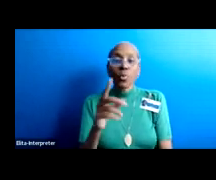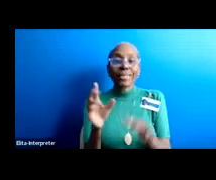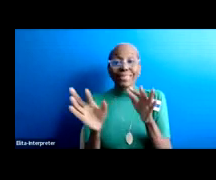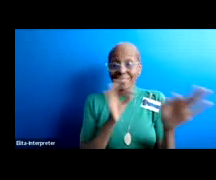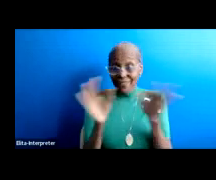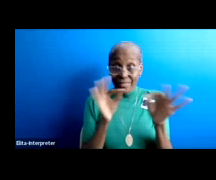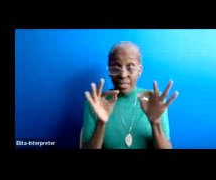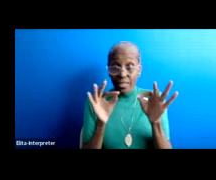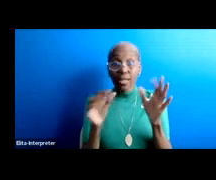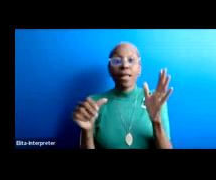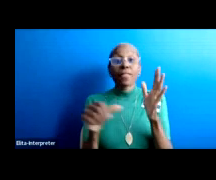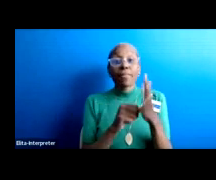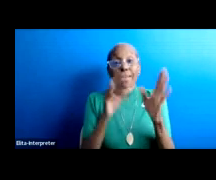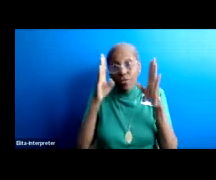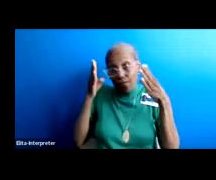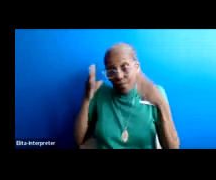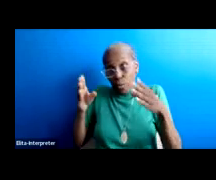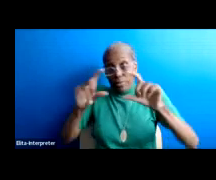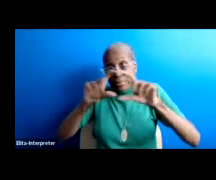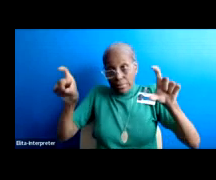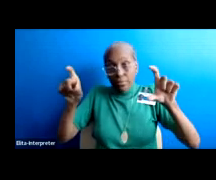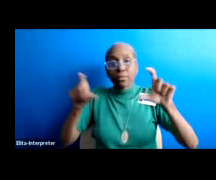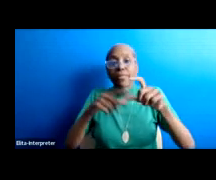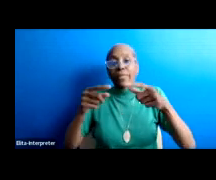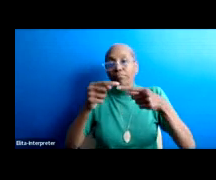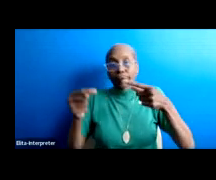define the page focus.